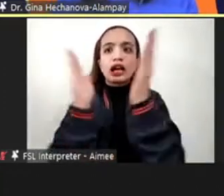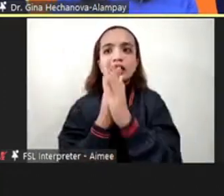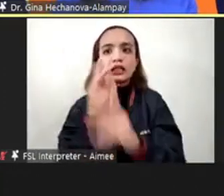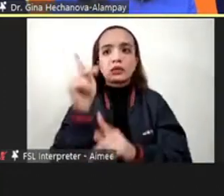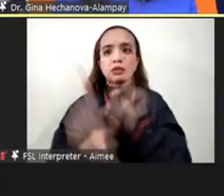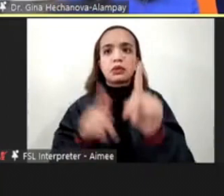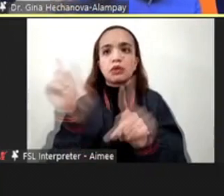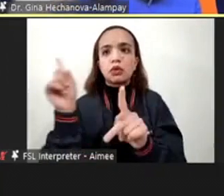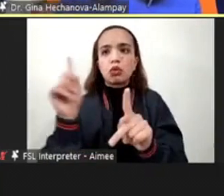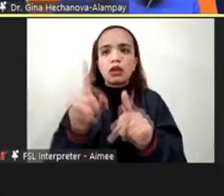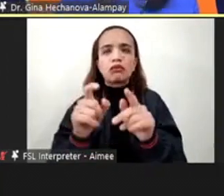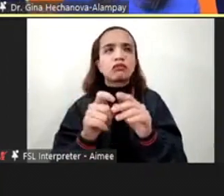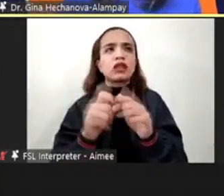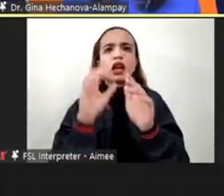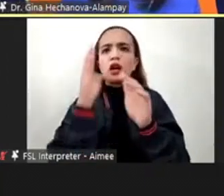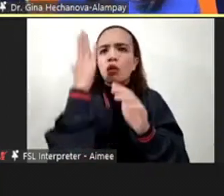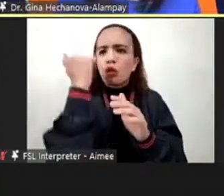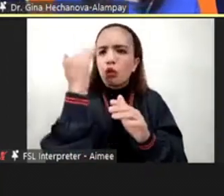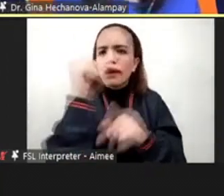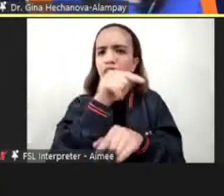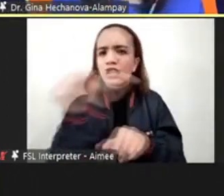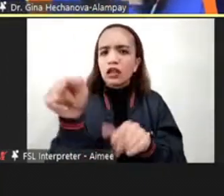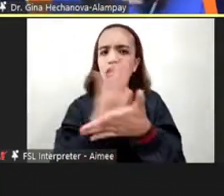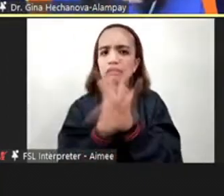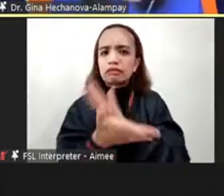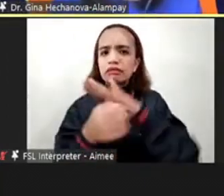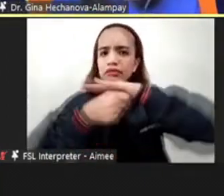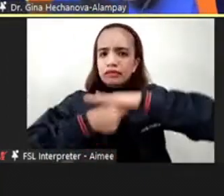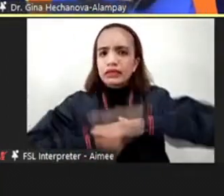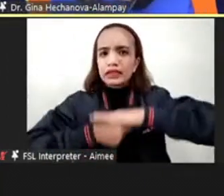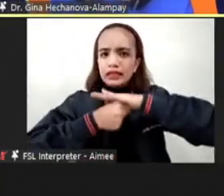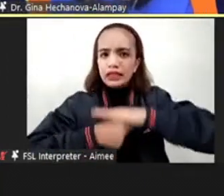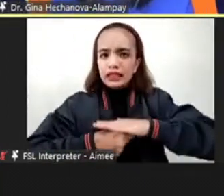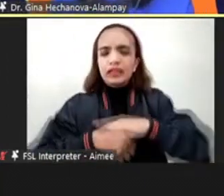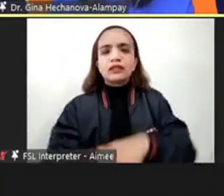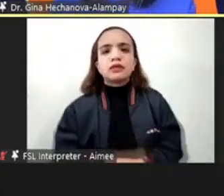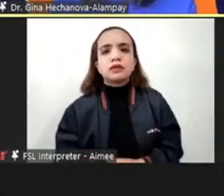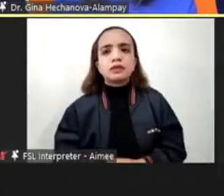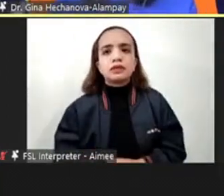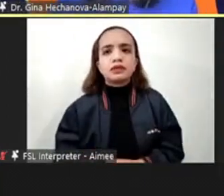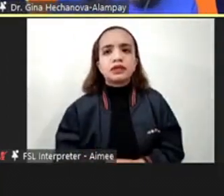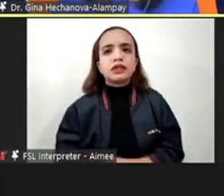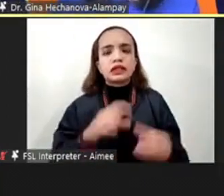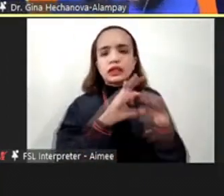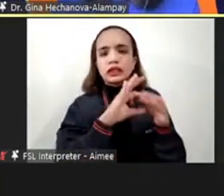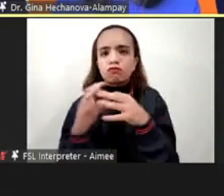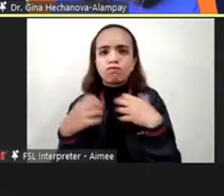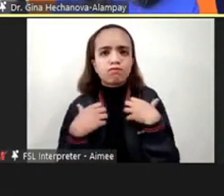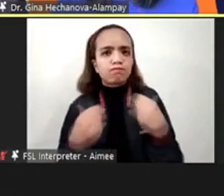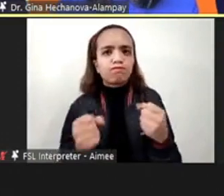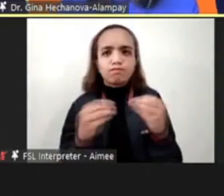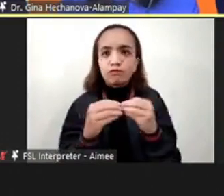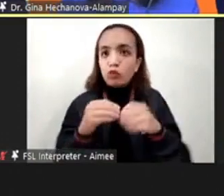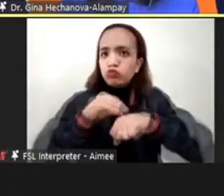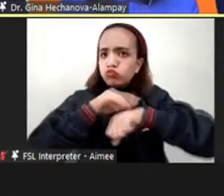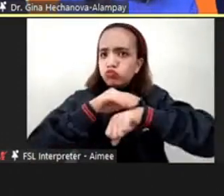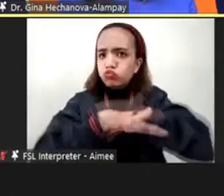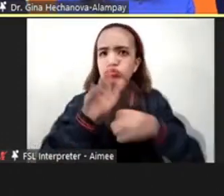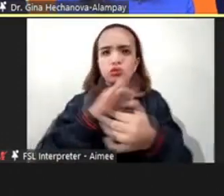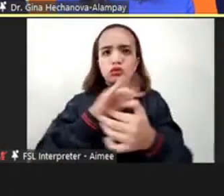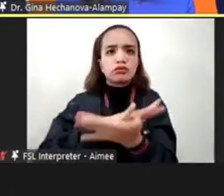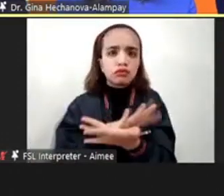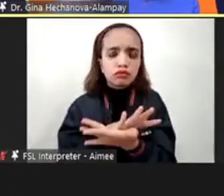stresses you, okay? And obviously, there's a part of the stressors that are health related. So being exposed to COVID, getting sick from